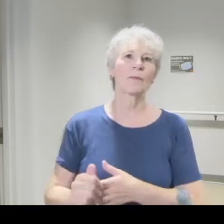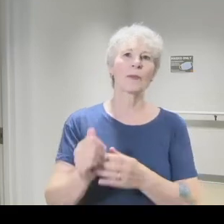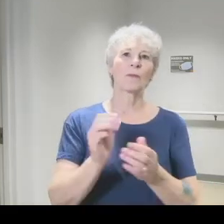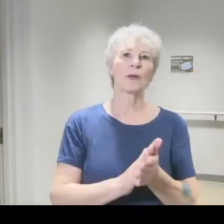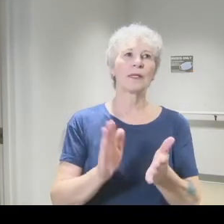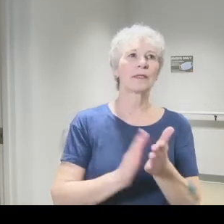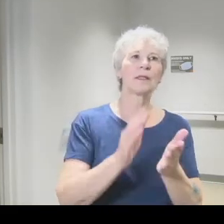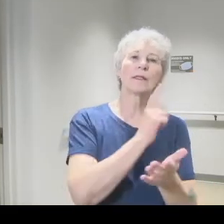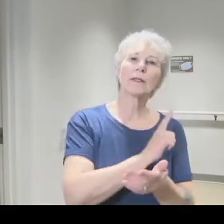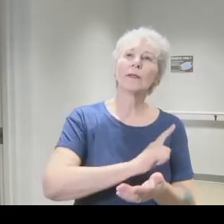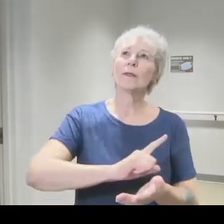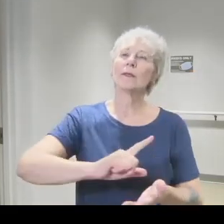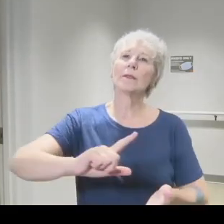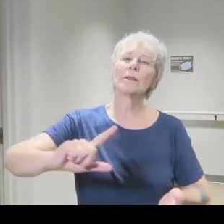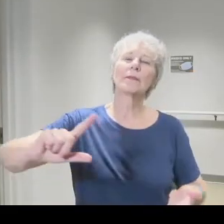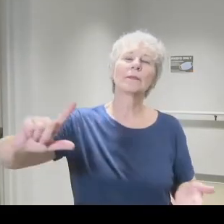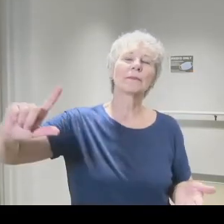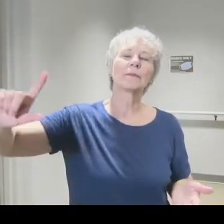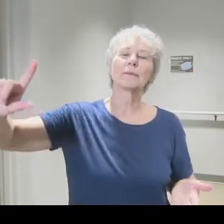more. Praise the